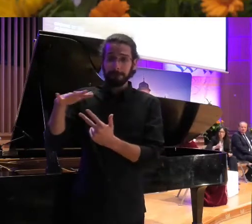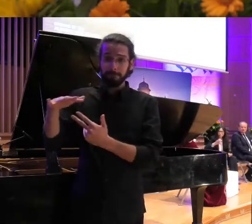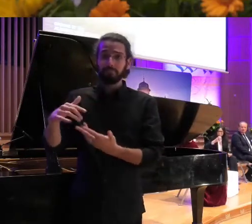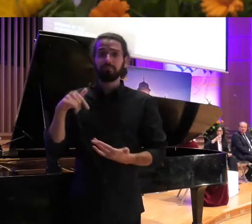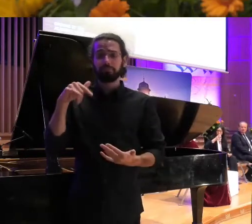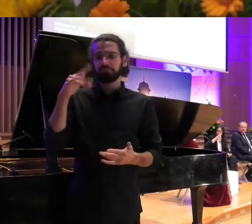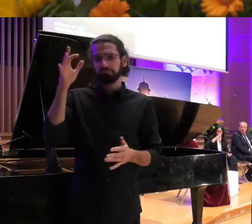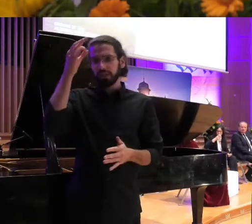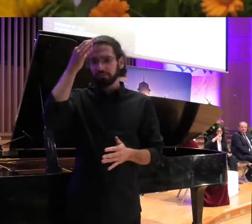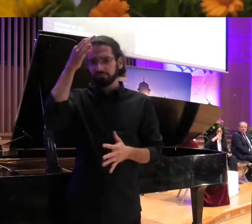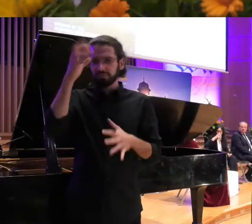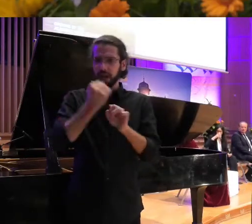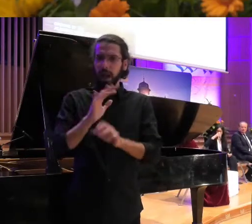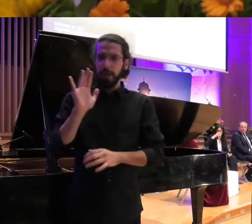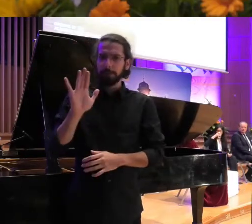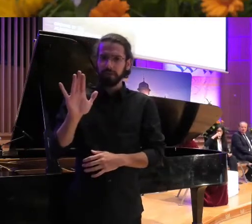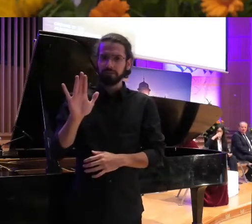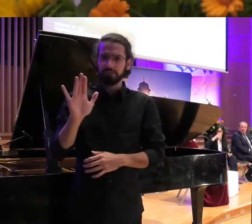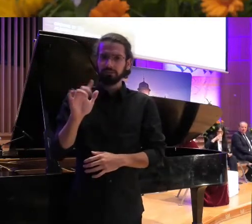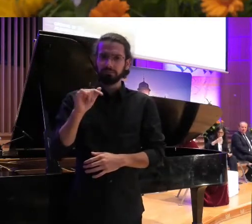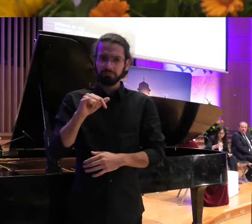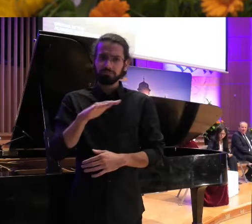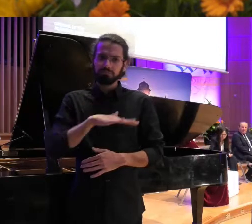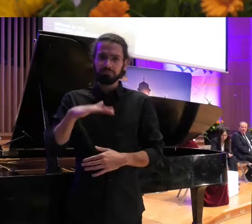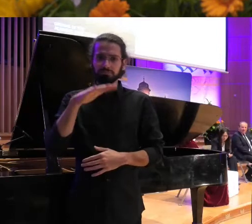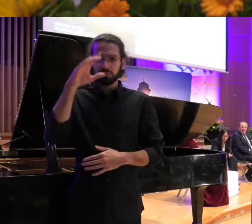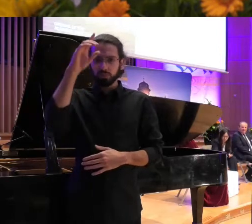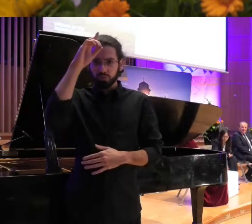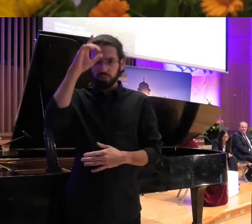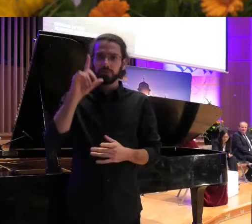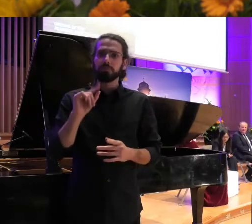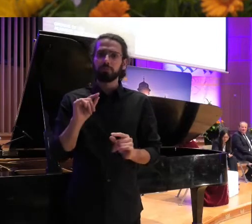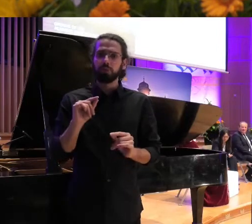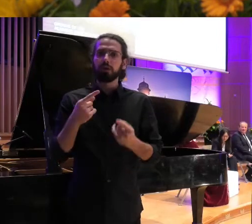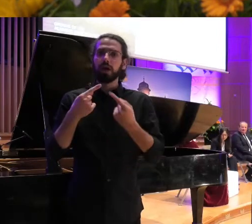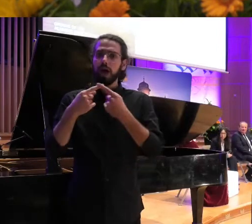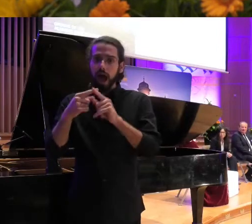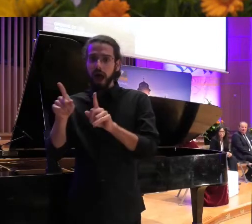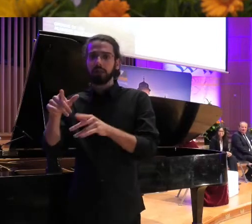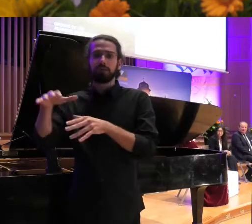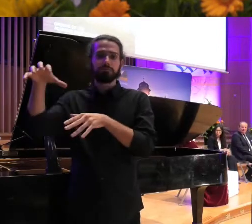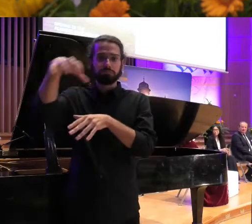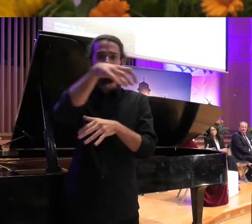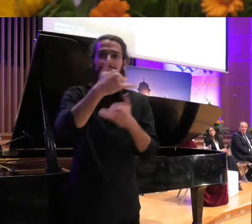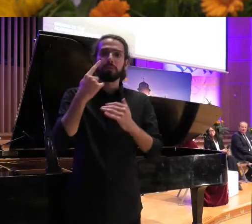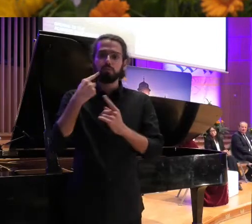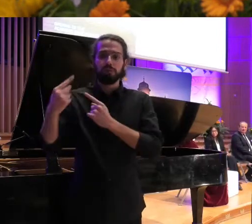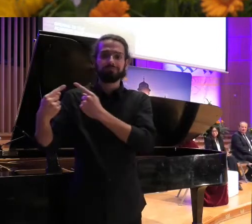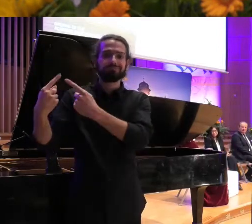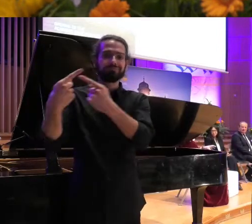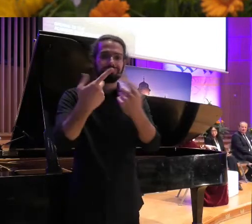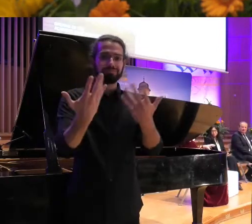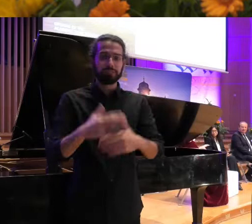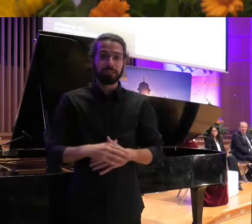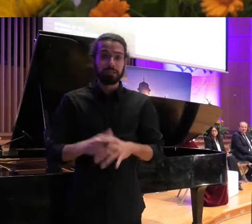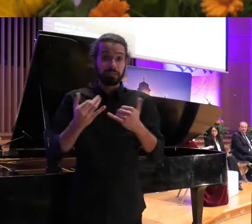scientifically, that's not Germany, right? So it's basically other places in the world. Could you tell me a little bit, or us, kind of